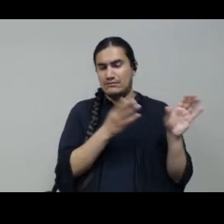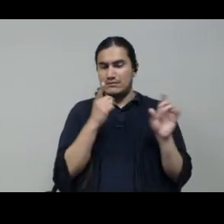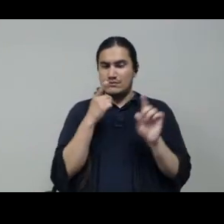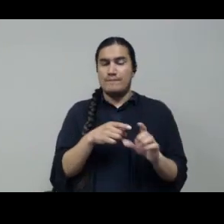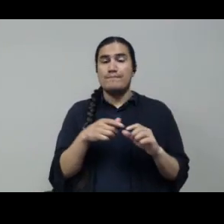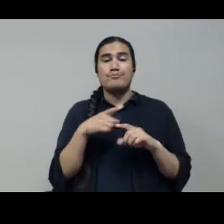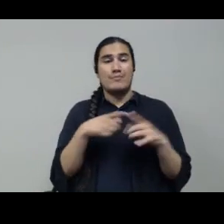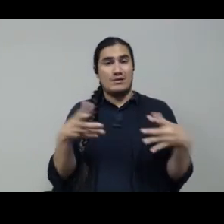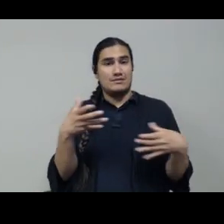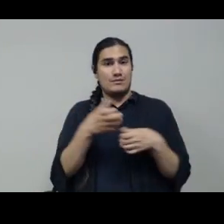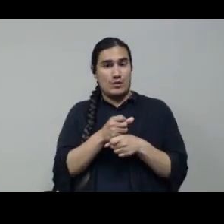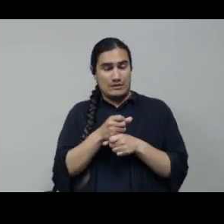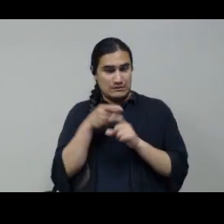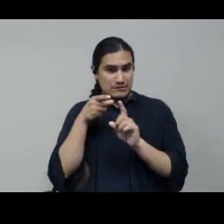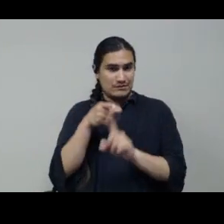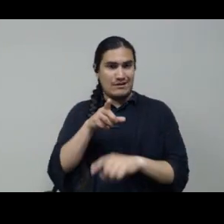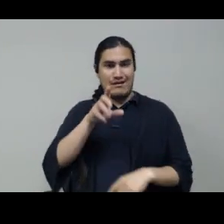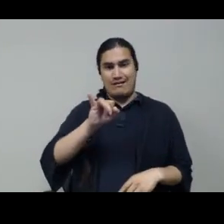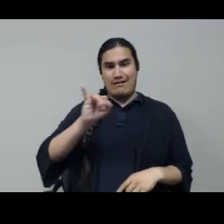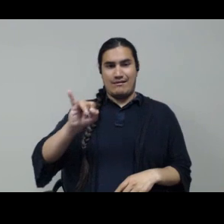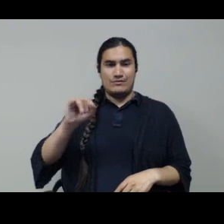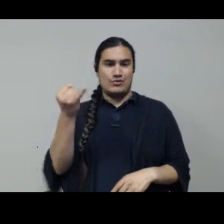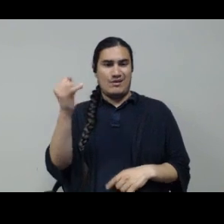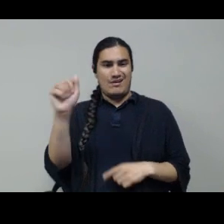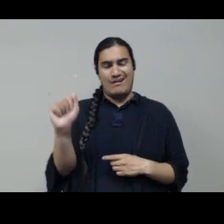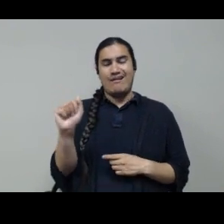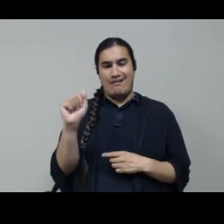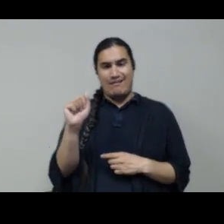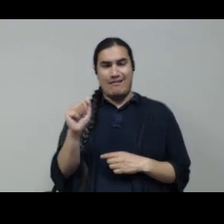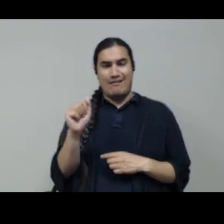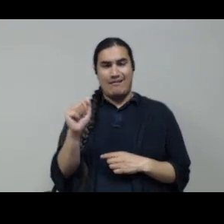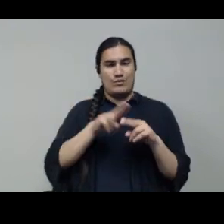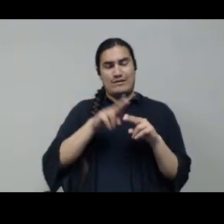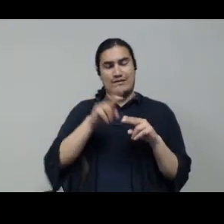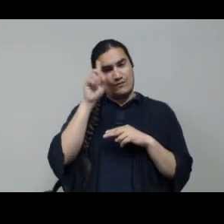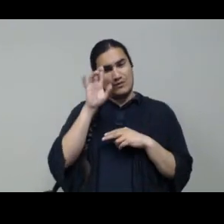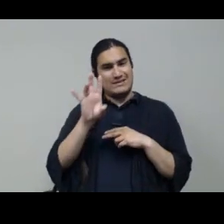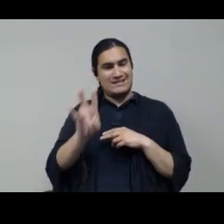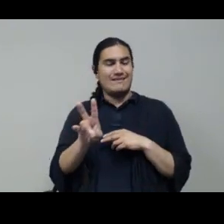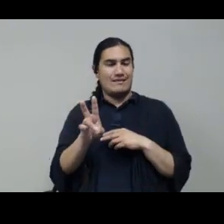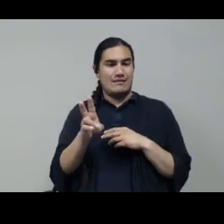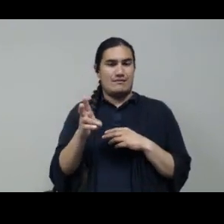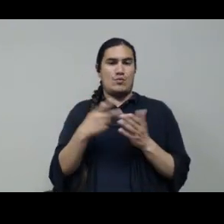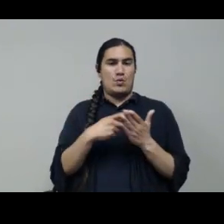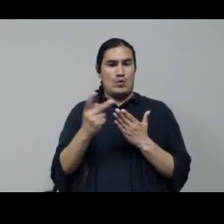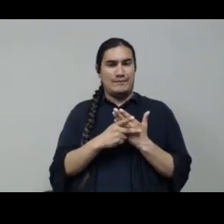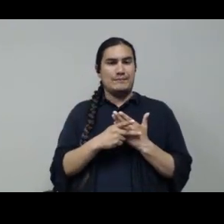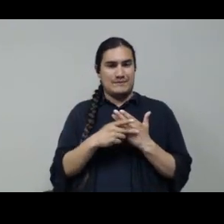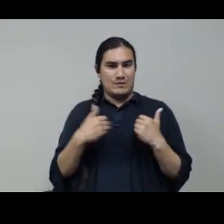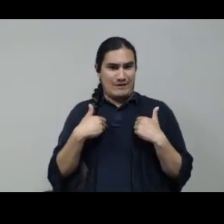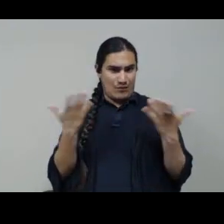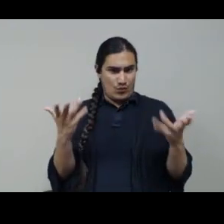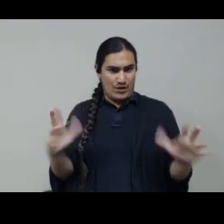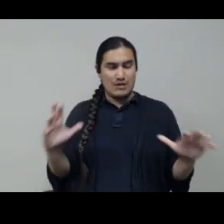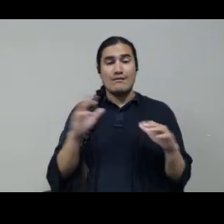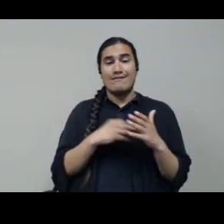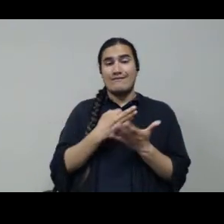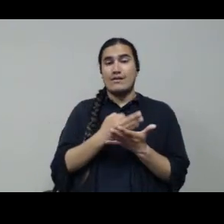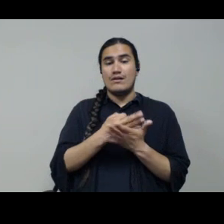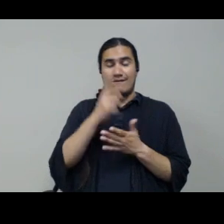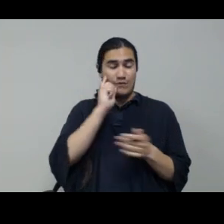high level, the IIJA increased funding for 7 existing formula programs. And the funding split for each